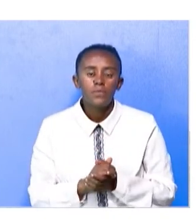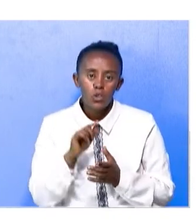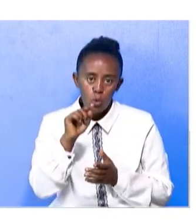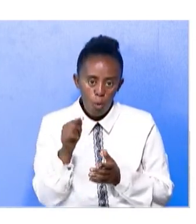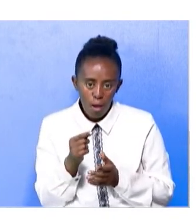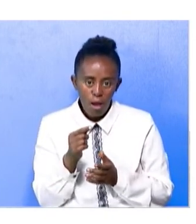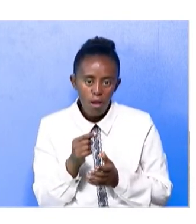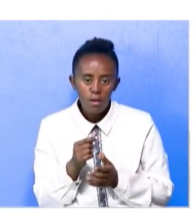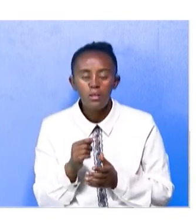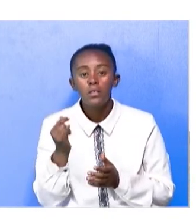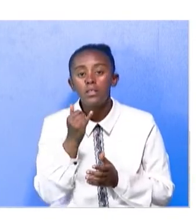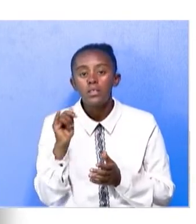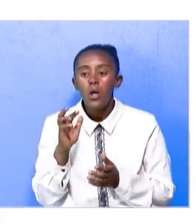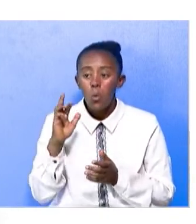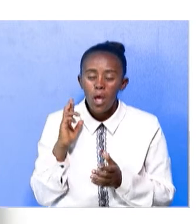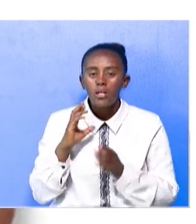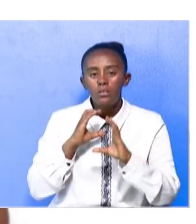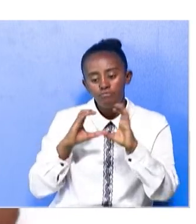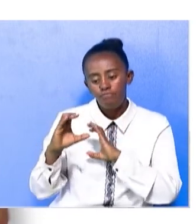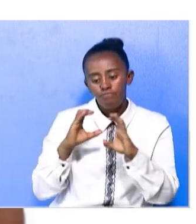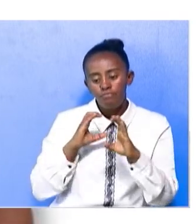comma, they were chatting.